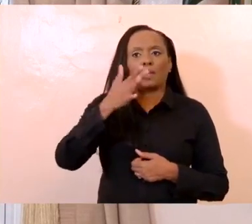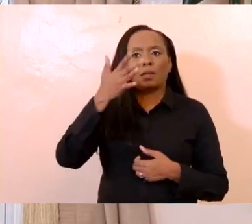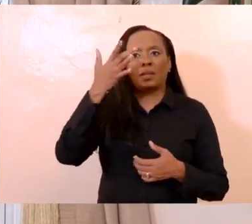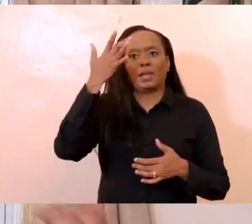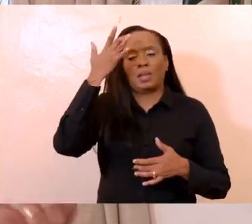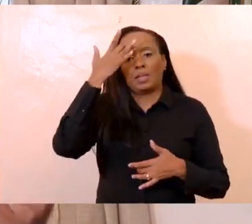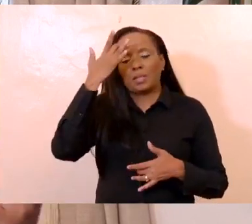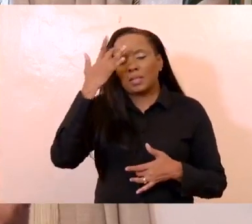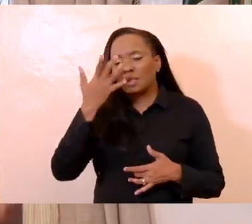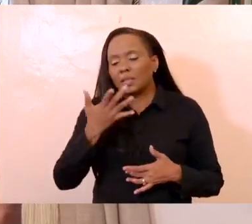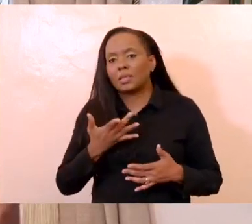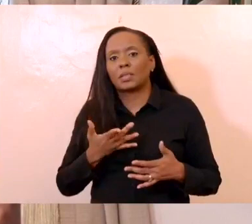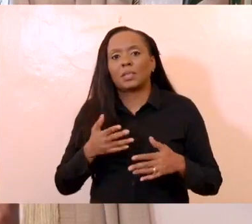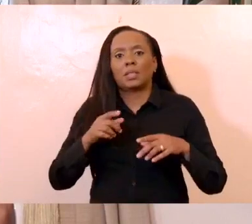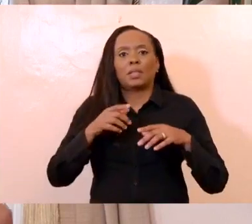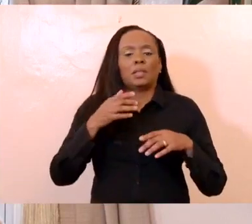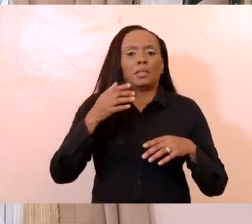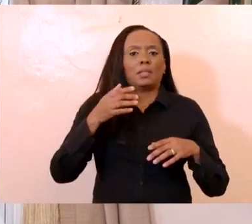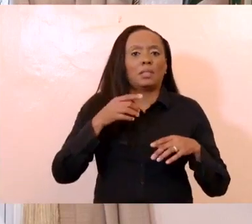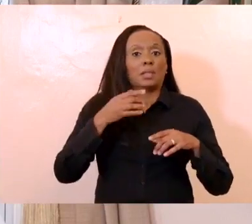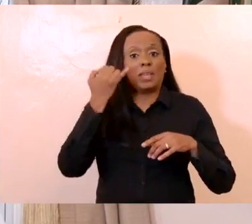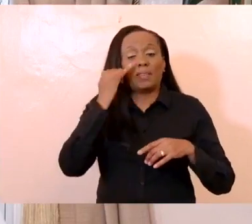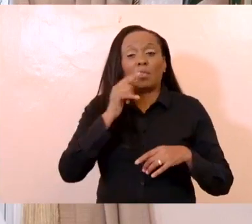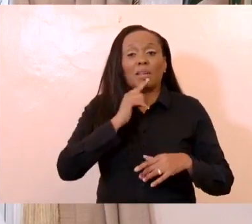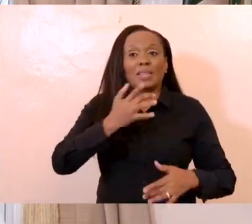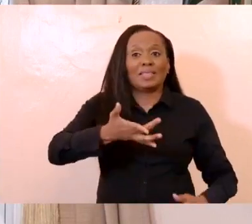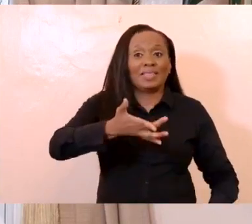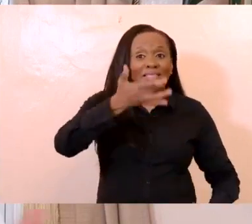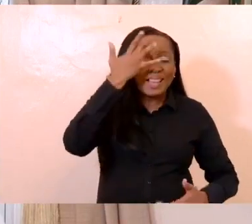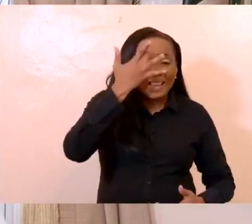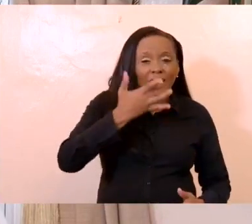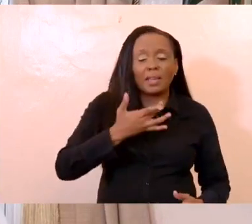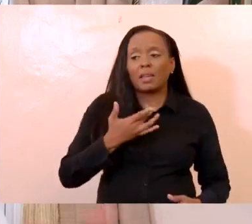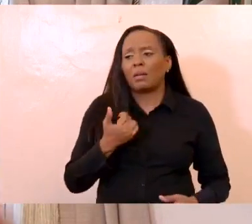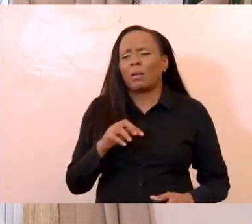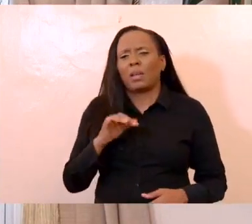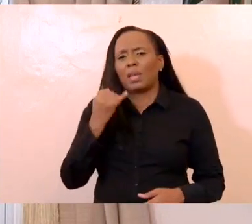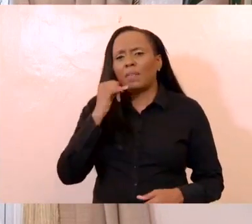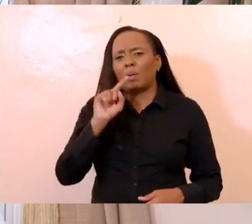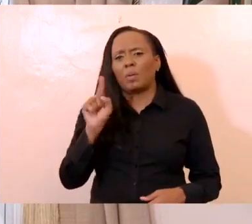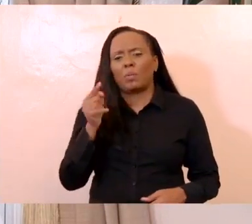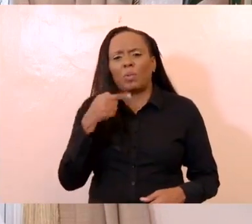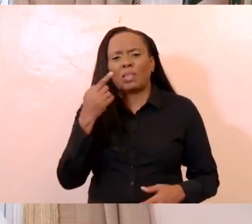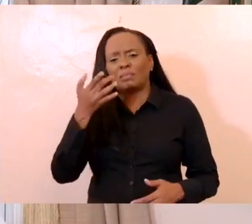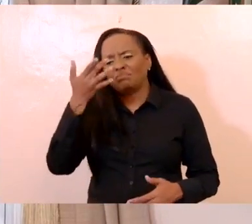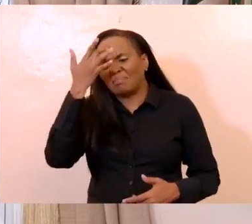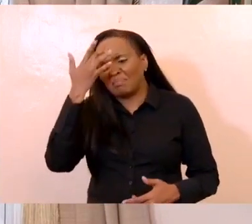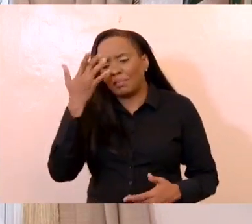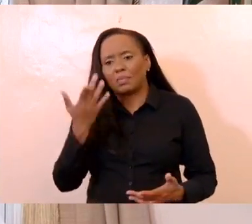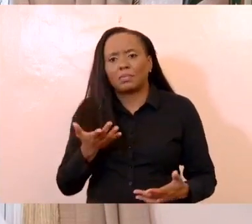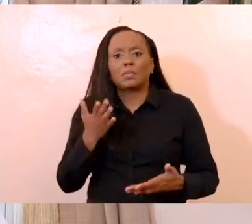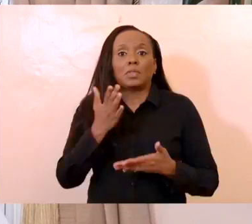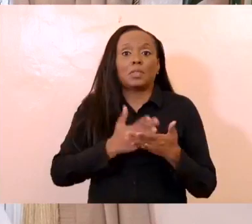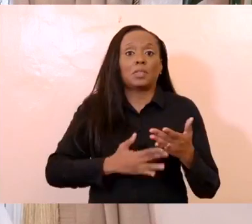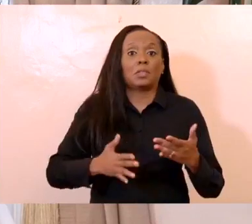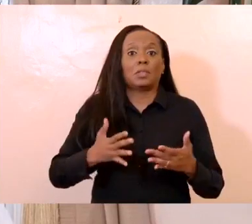days or something like that, then you don't have to necessarily trace too far. Some illnesses have much longer